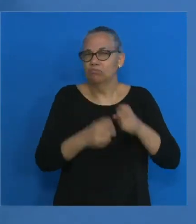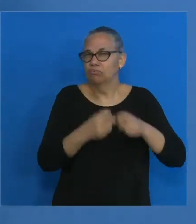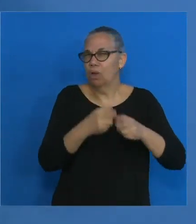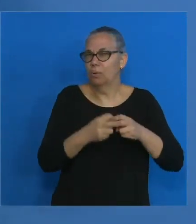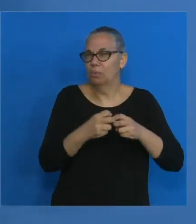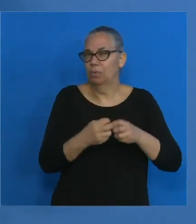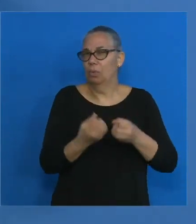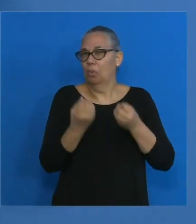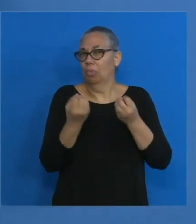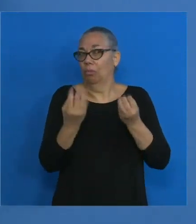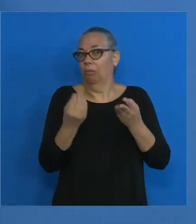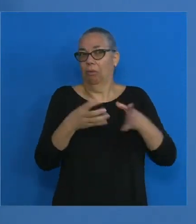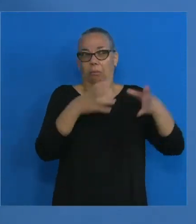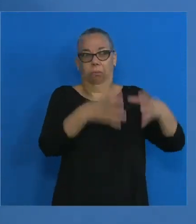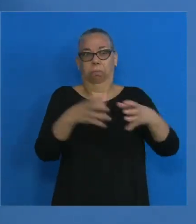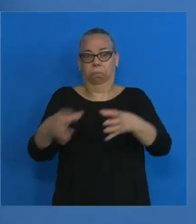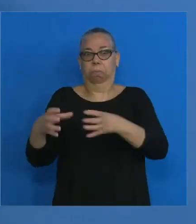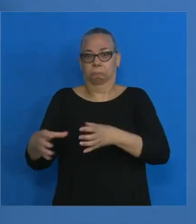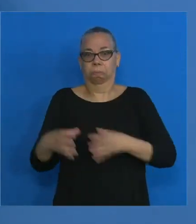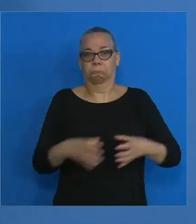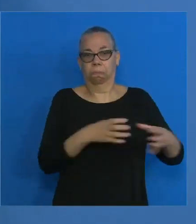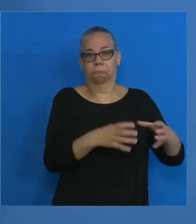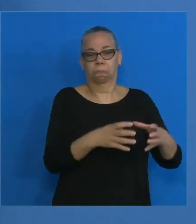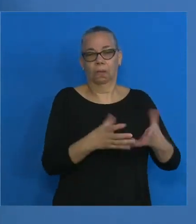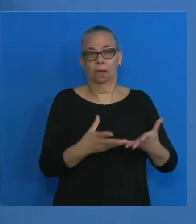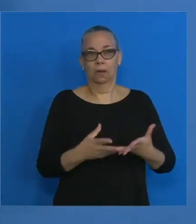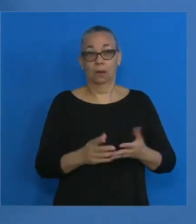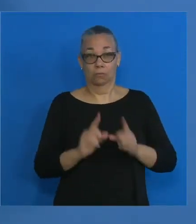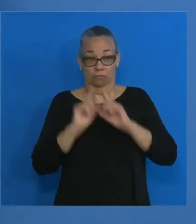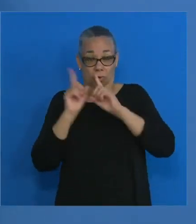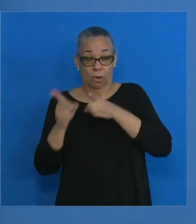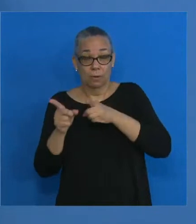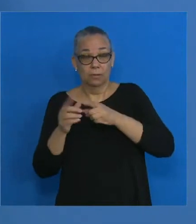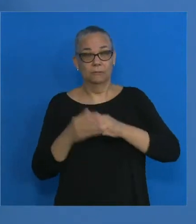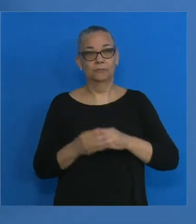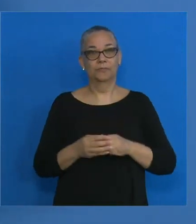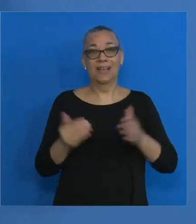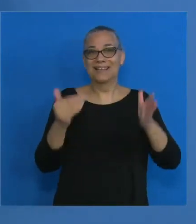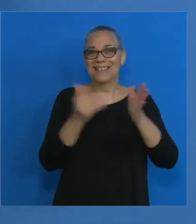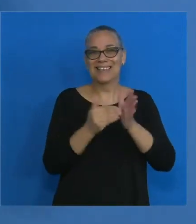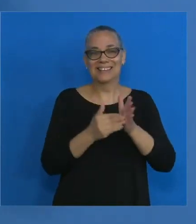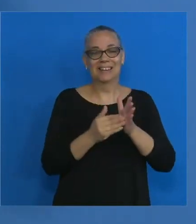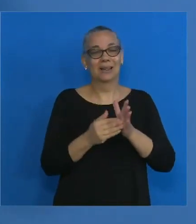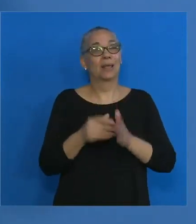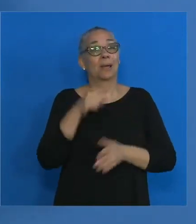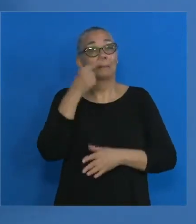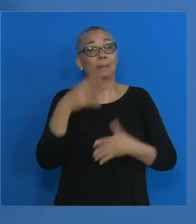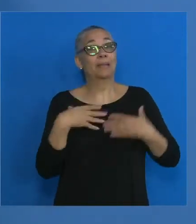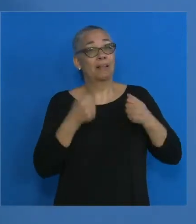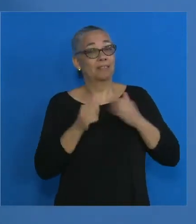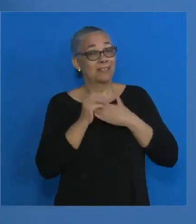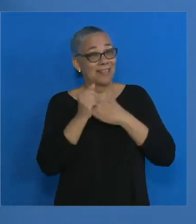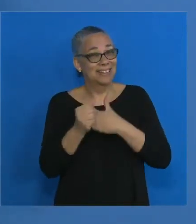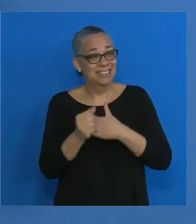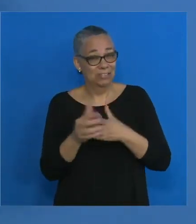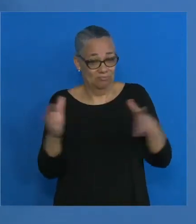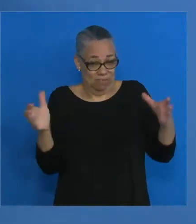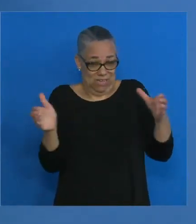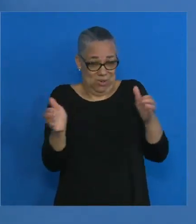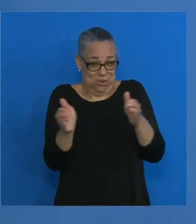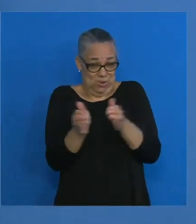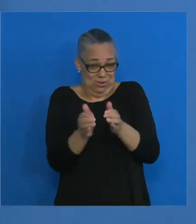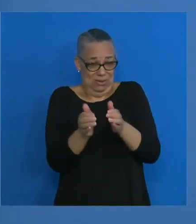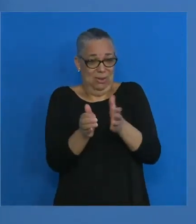different bubbles that they're involved with? Again, the public health guidance is to reduce the size of bubbles. So I